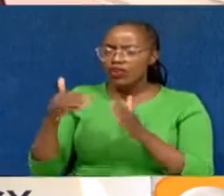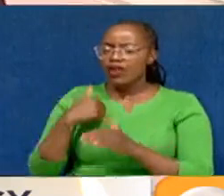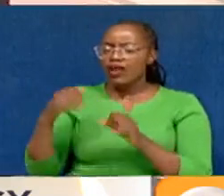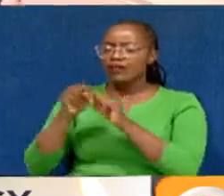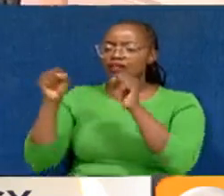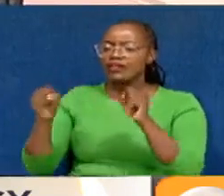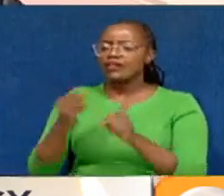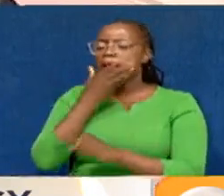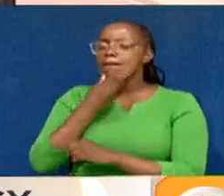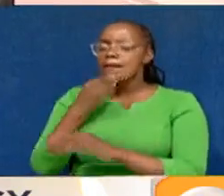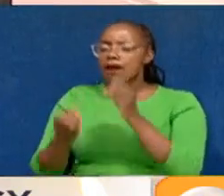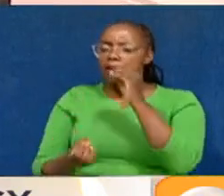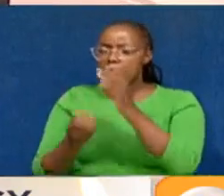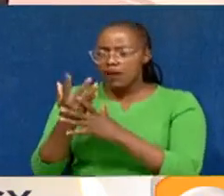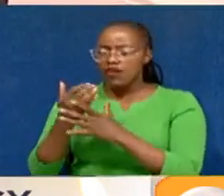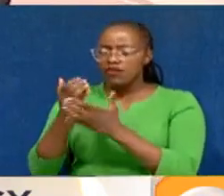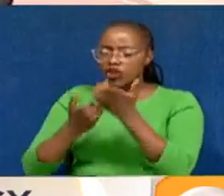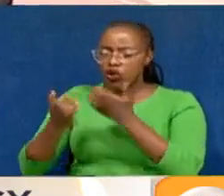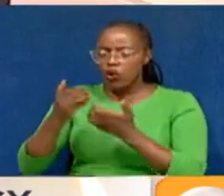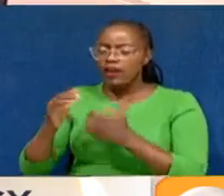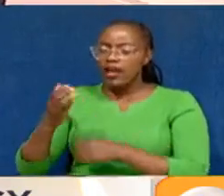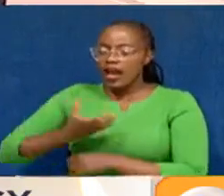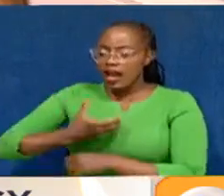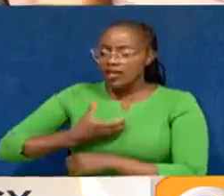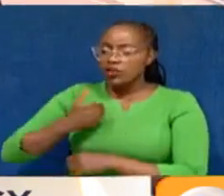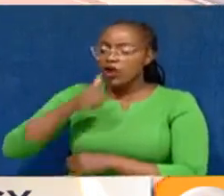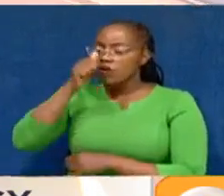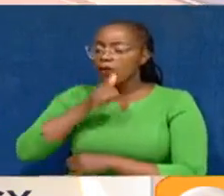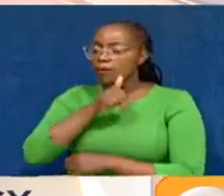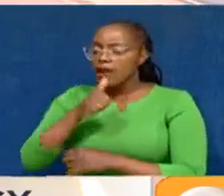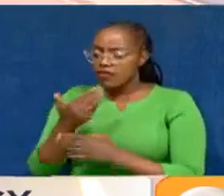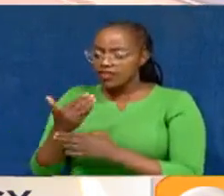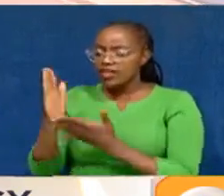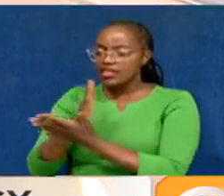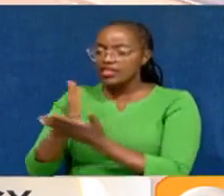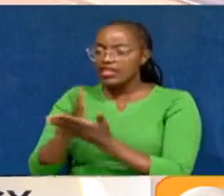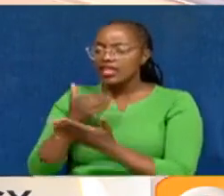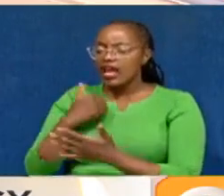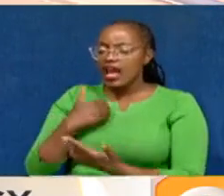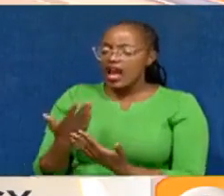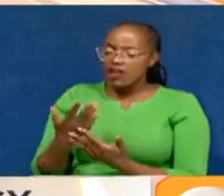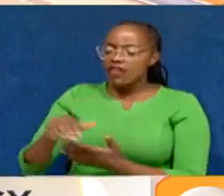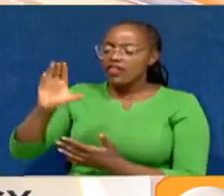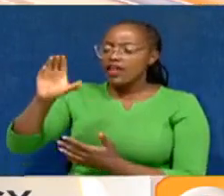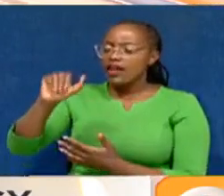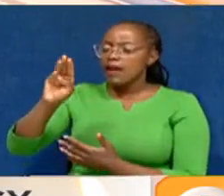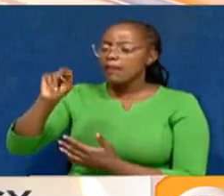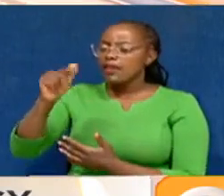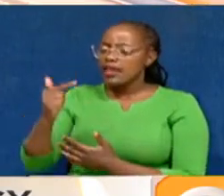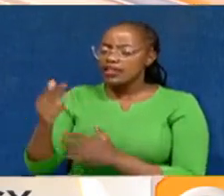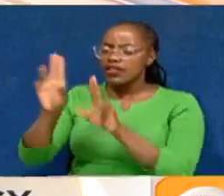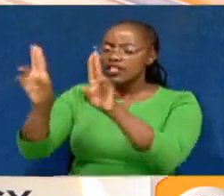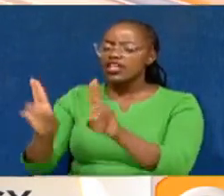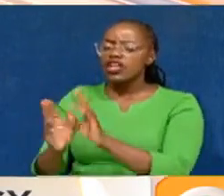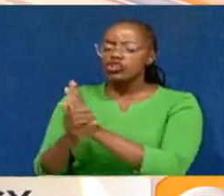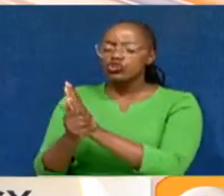systems man. So he created the National Economic and Social Council that brought together private sector, academia, cabinet, international